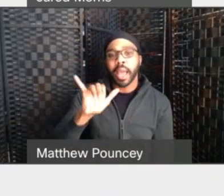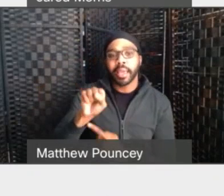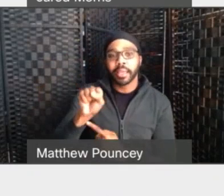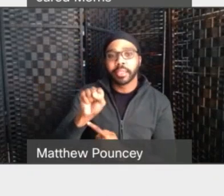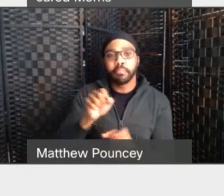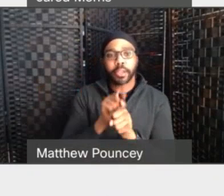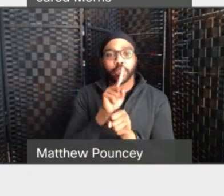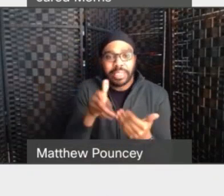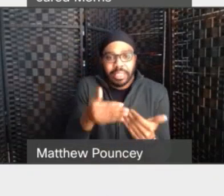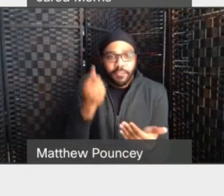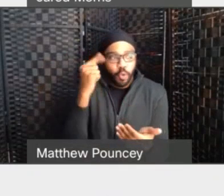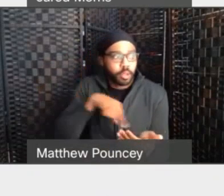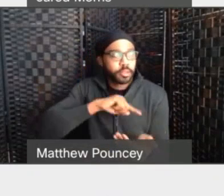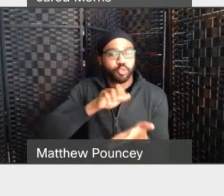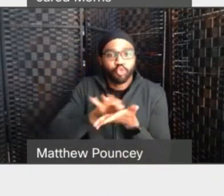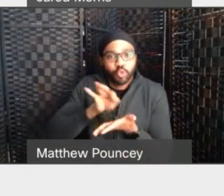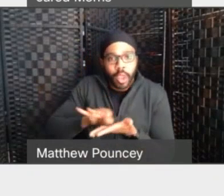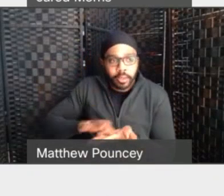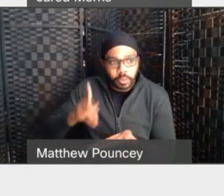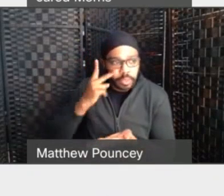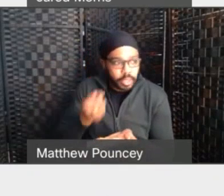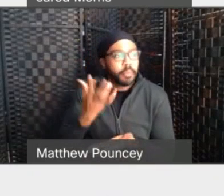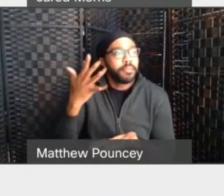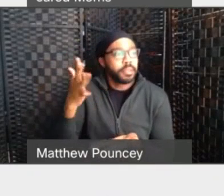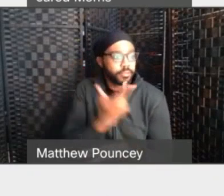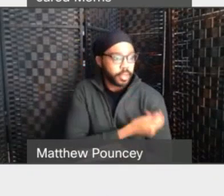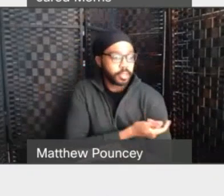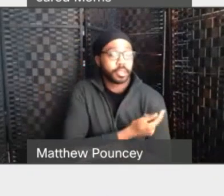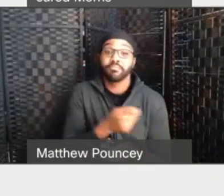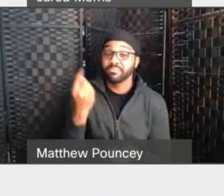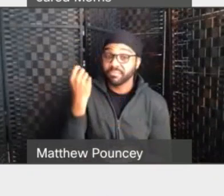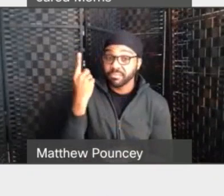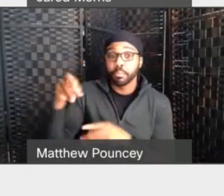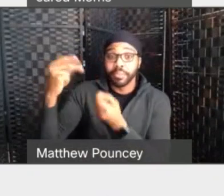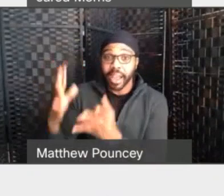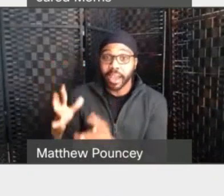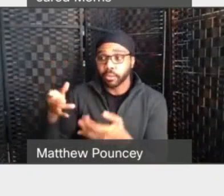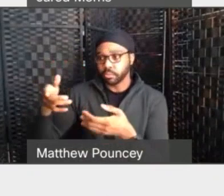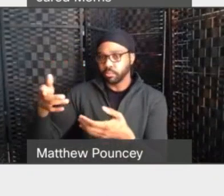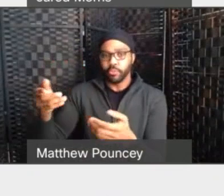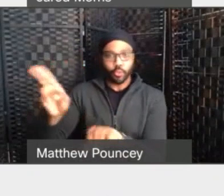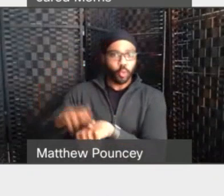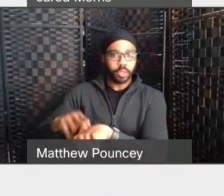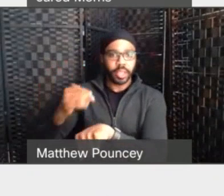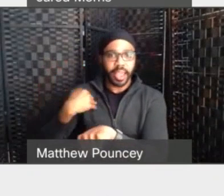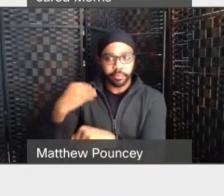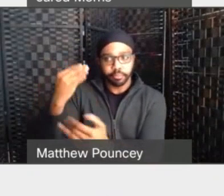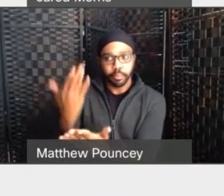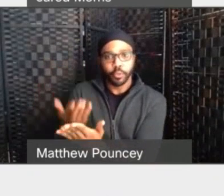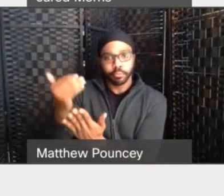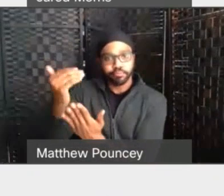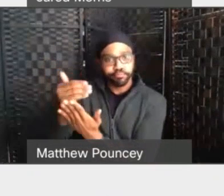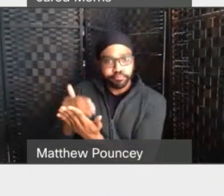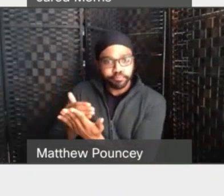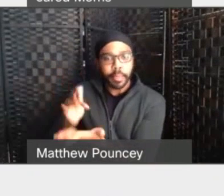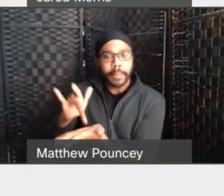things stand with people in terms of vaccine. Providers, of course, have documentation of medical care